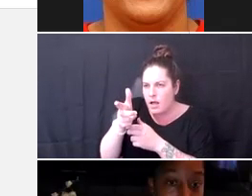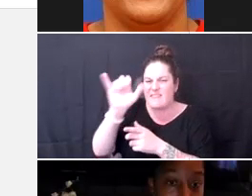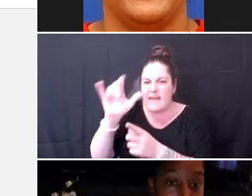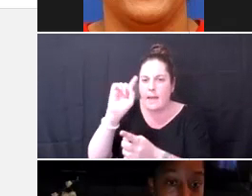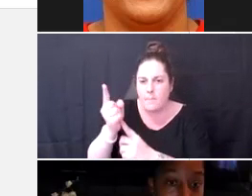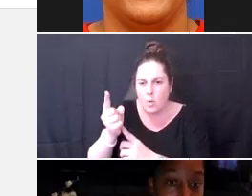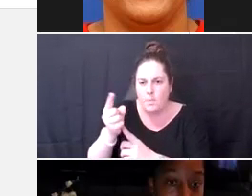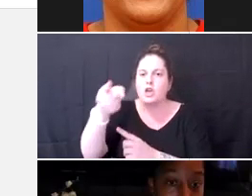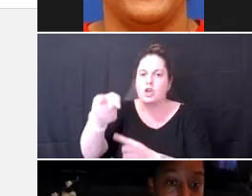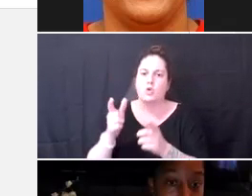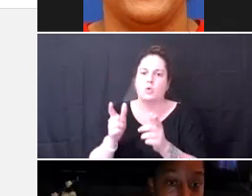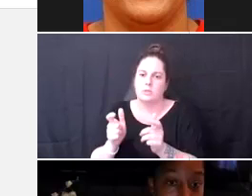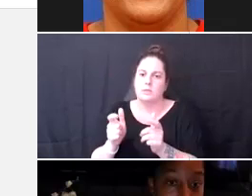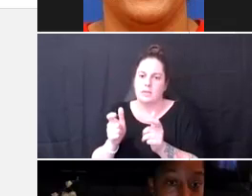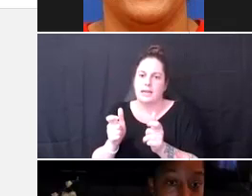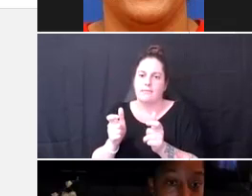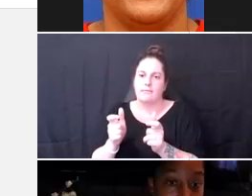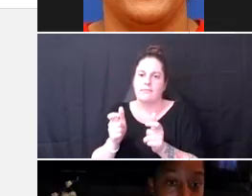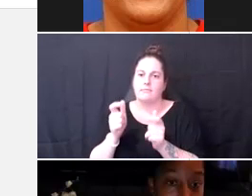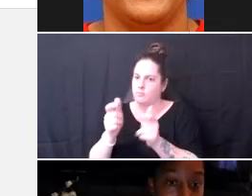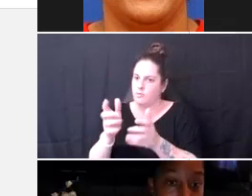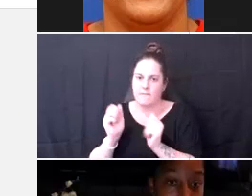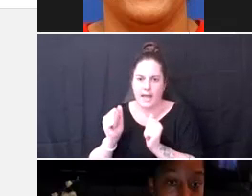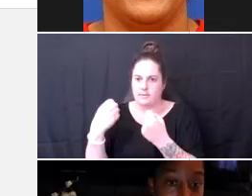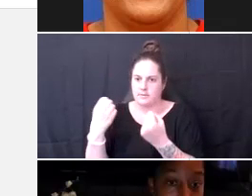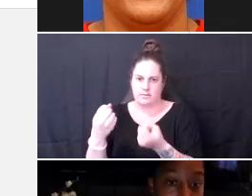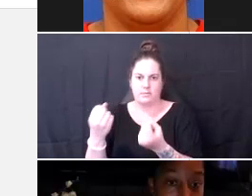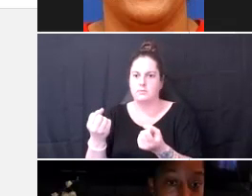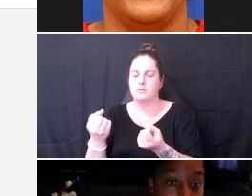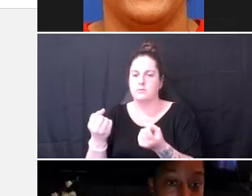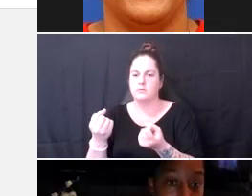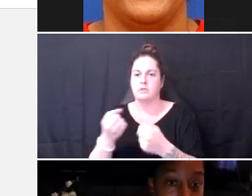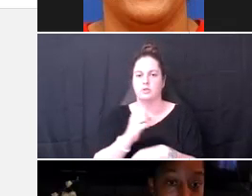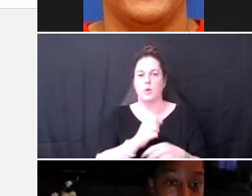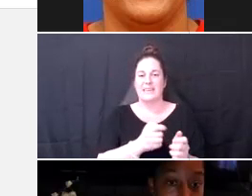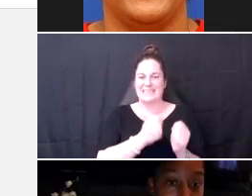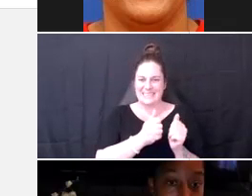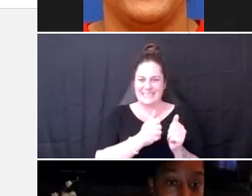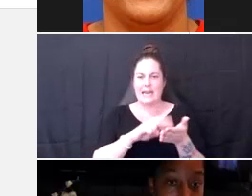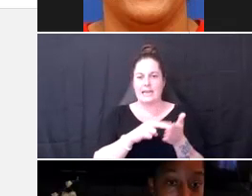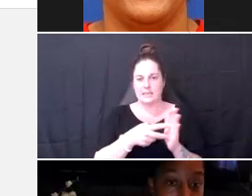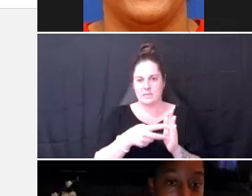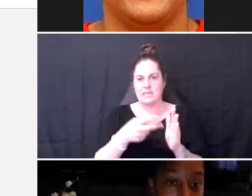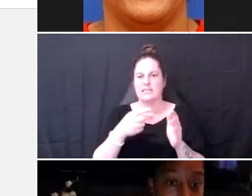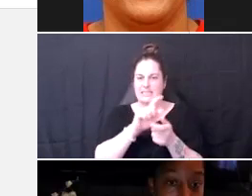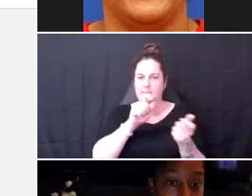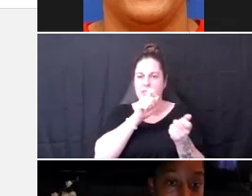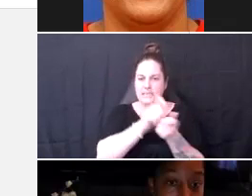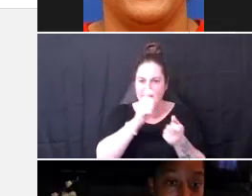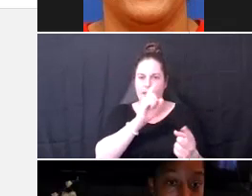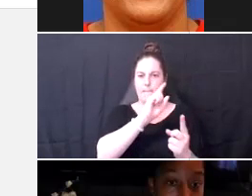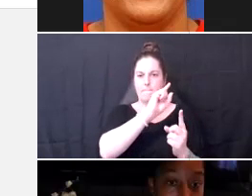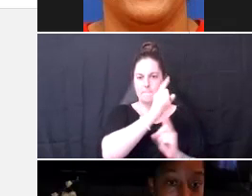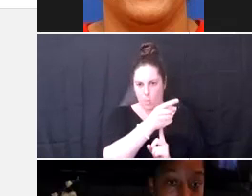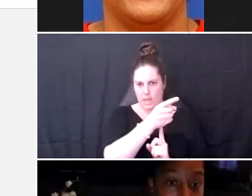Instantaneous is at a particular moment or instant in time, okay? And if